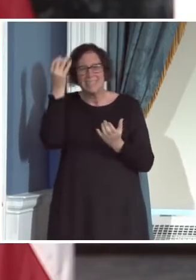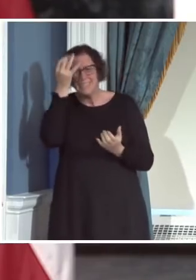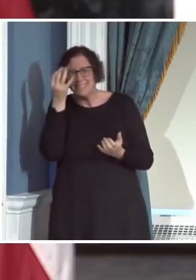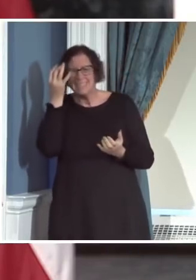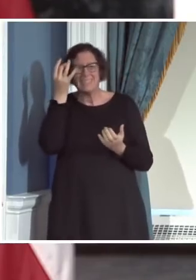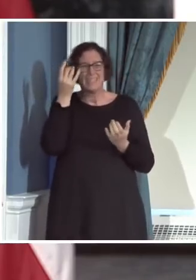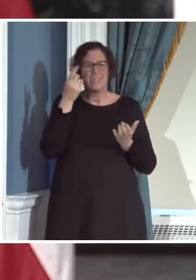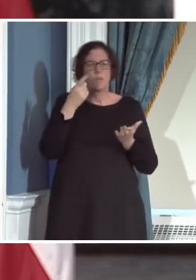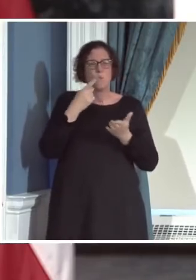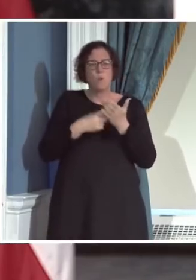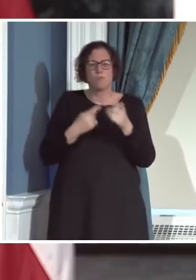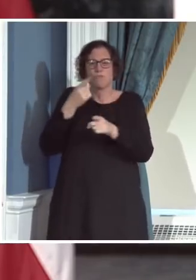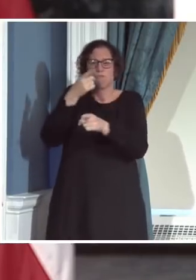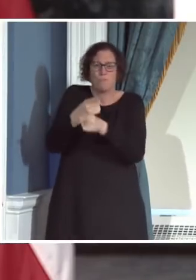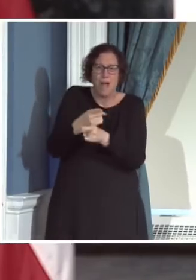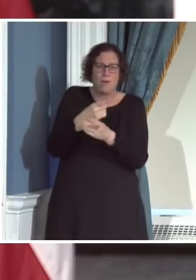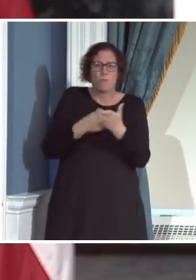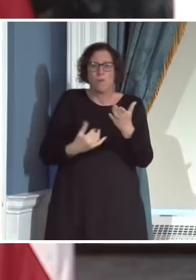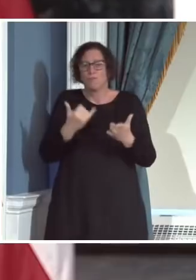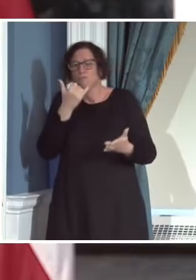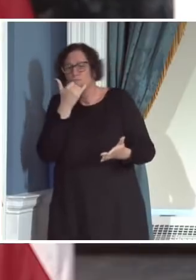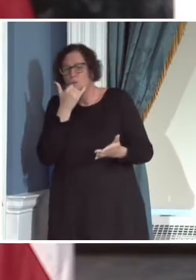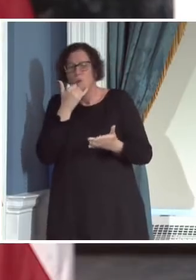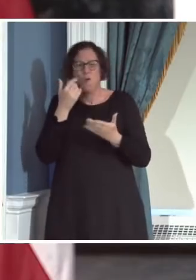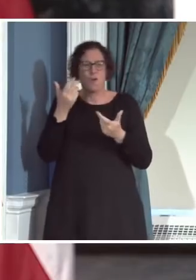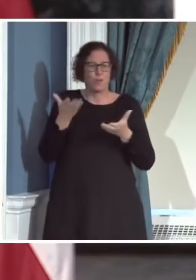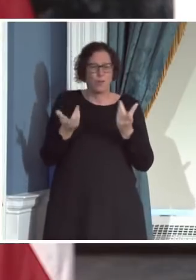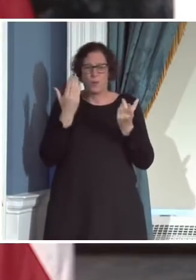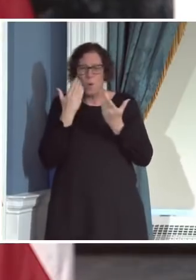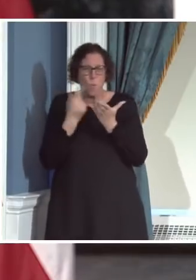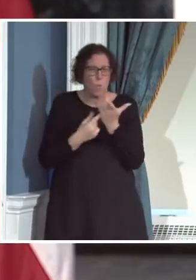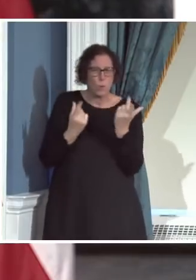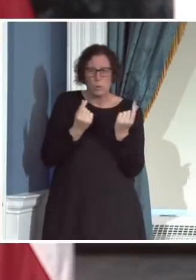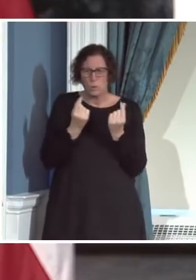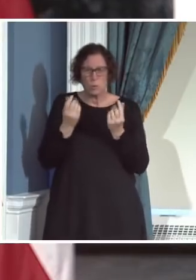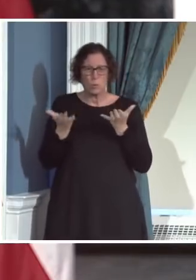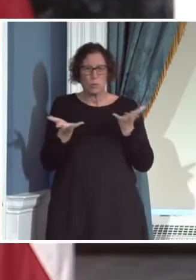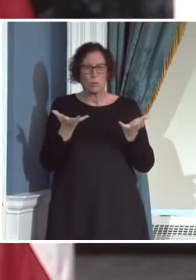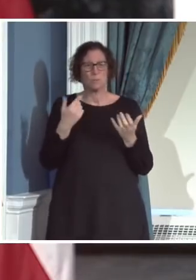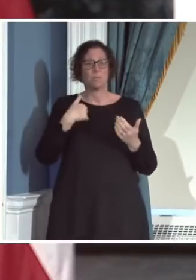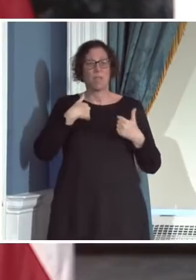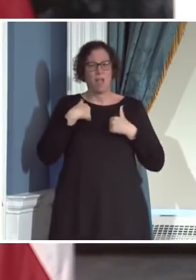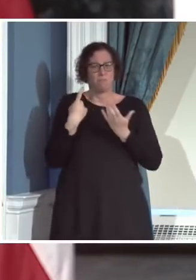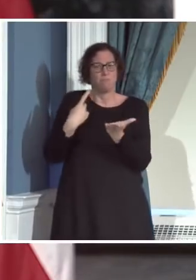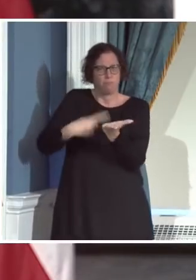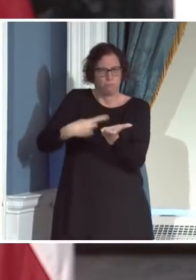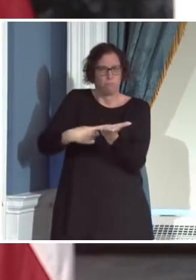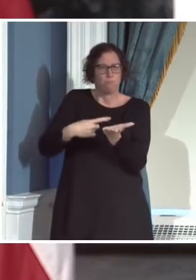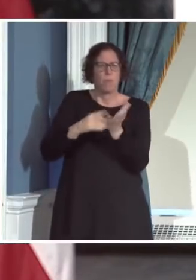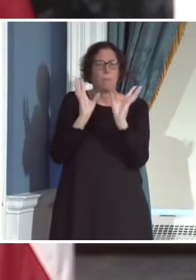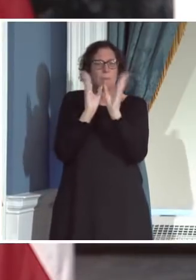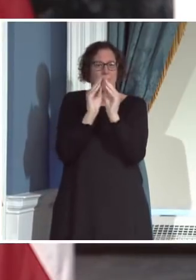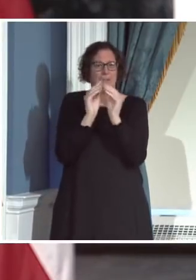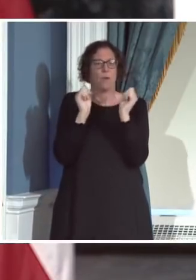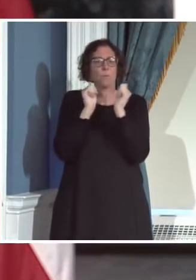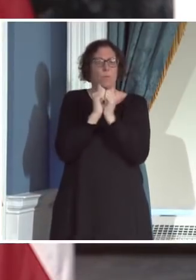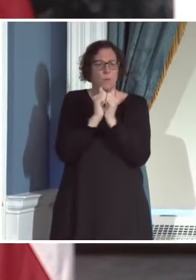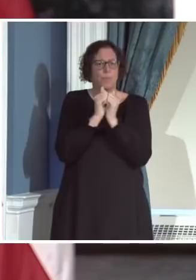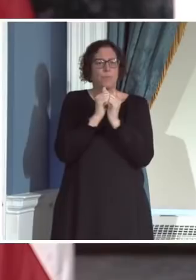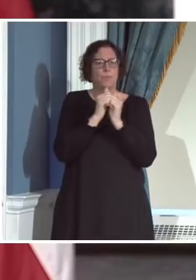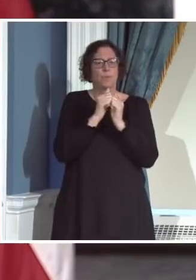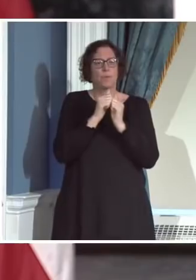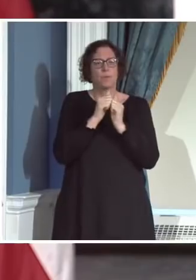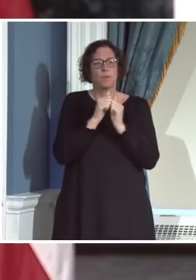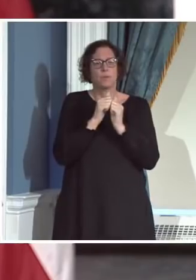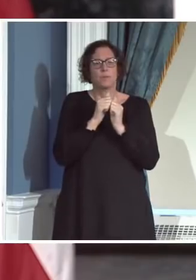of this city, starting with Cardinal Dolan, who I have consulted with so many times over the years, but also leaders of so